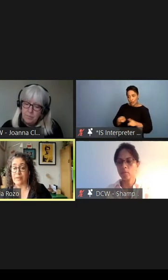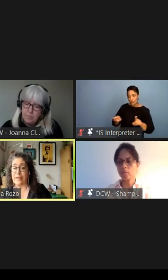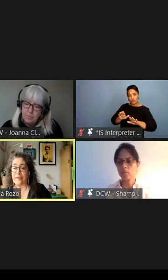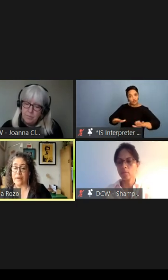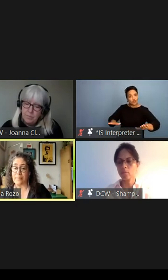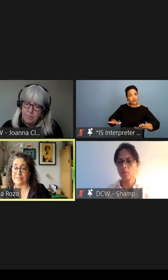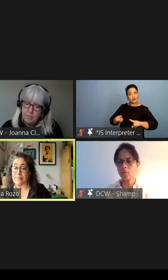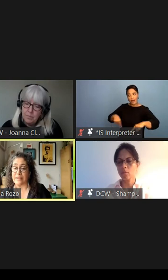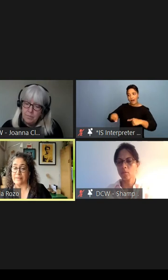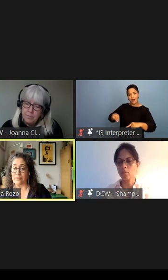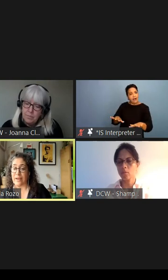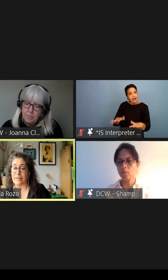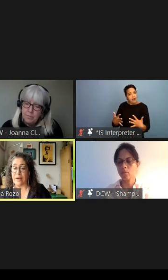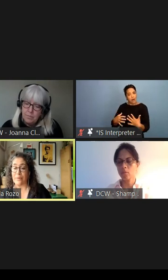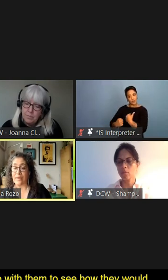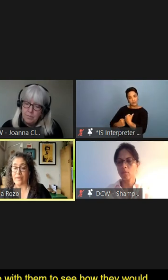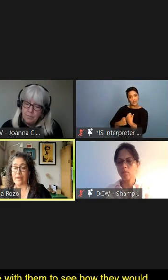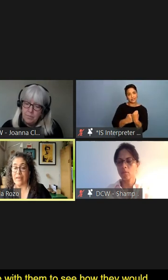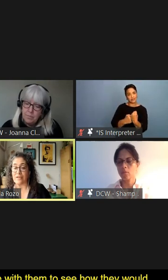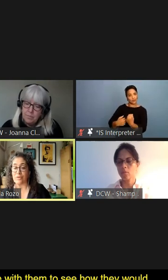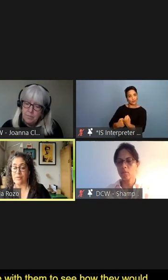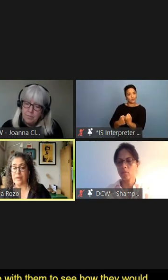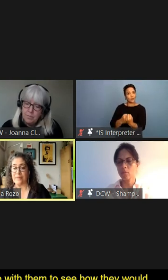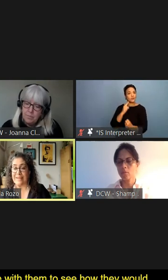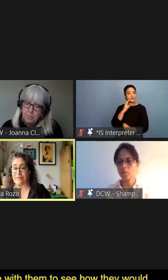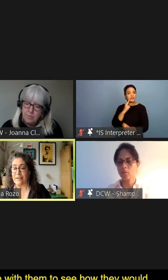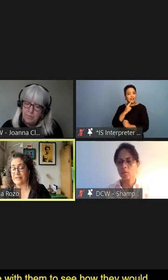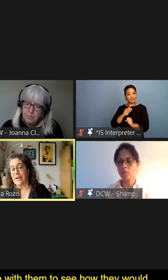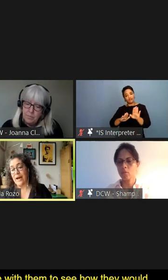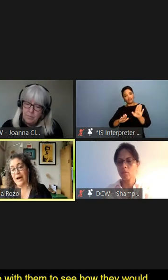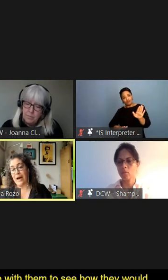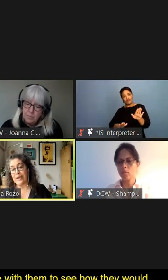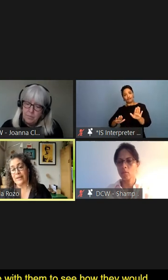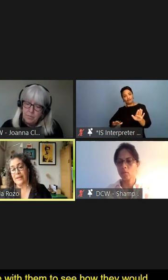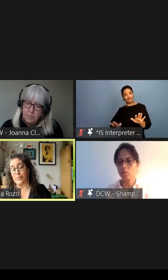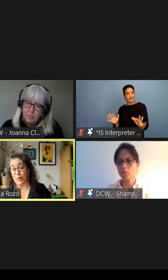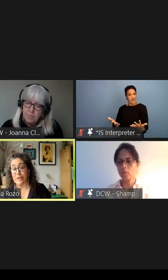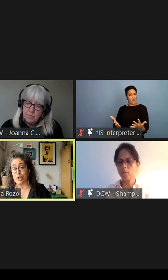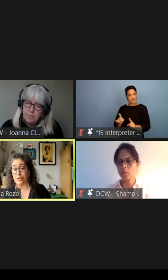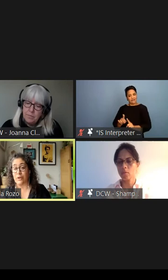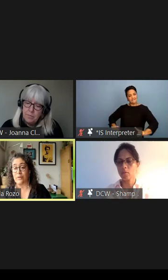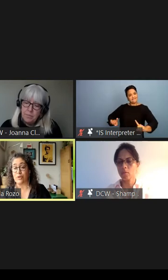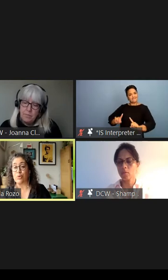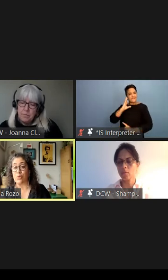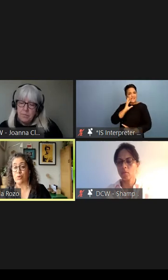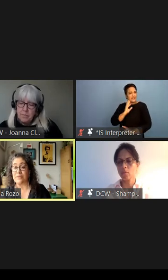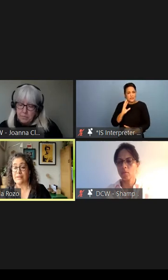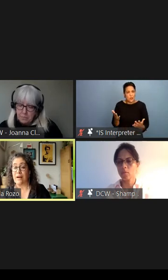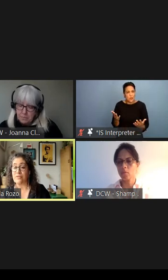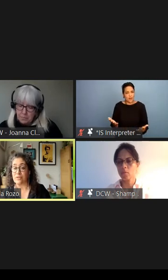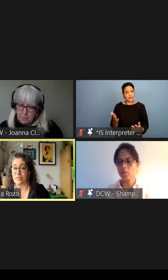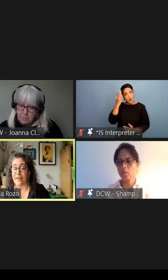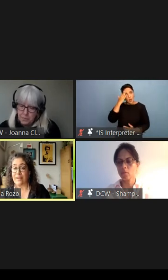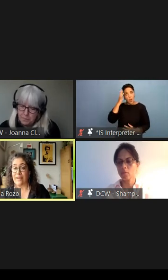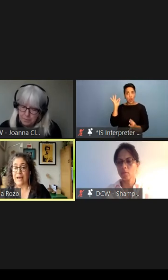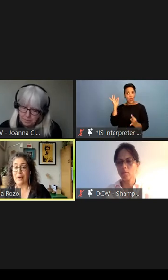support their deaf siblings, right? How they engage with deafness, how they bridge the two worlds and